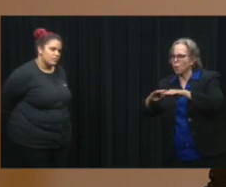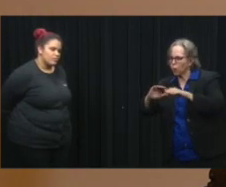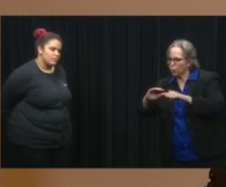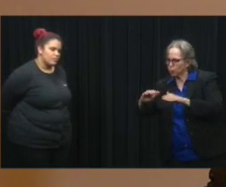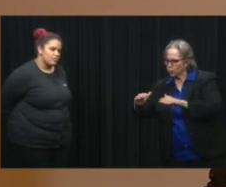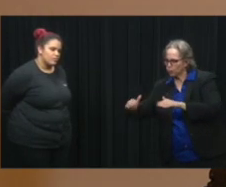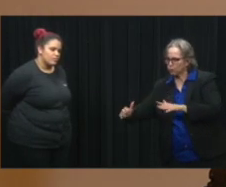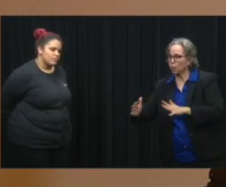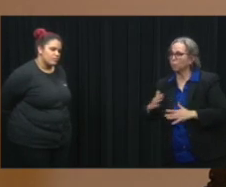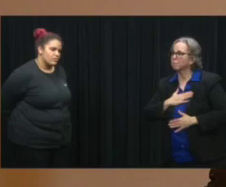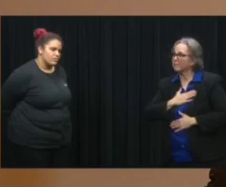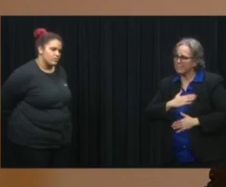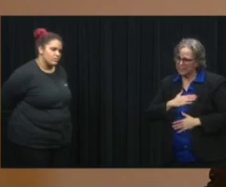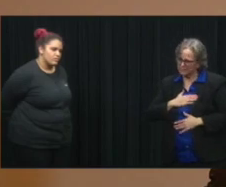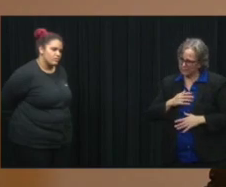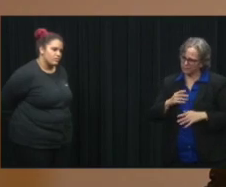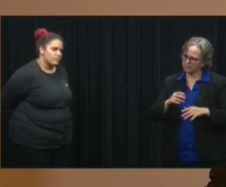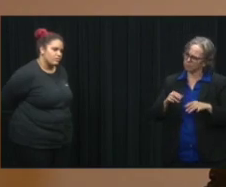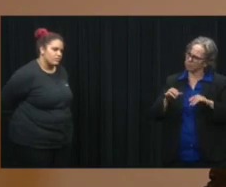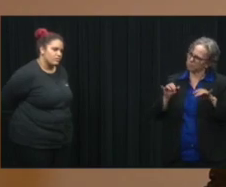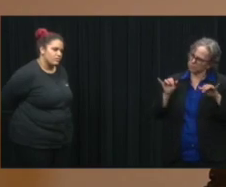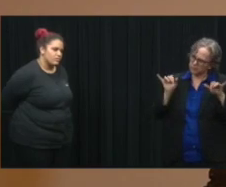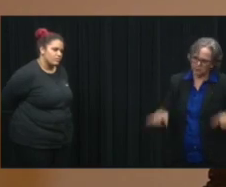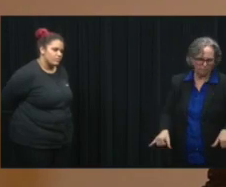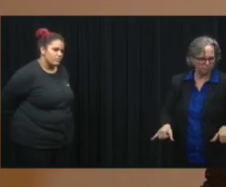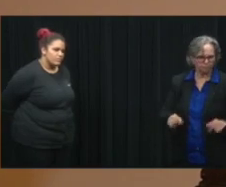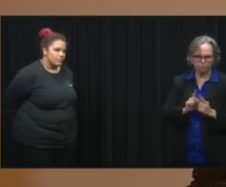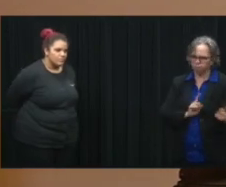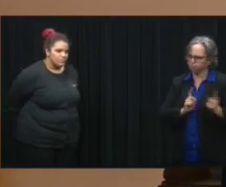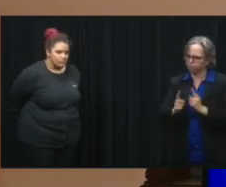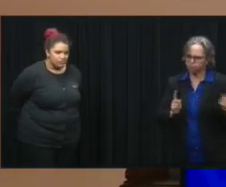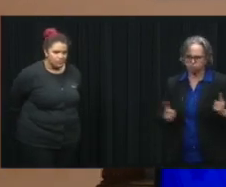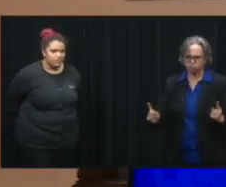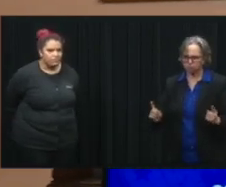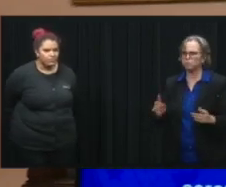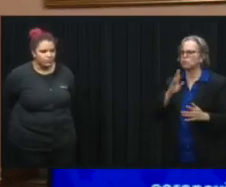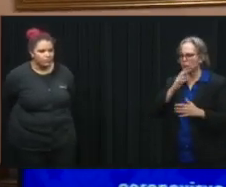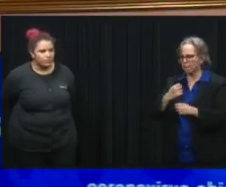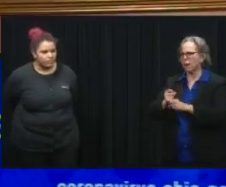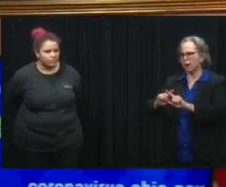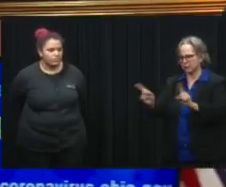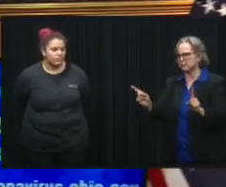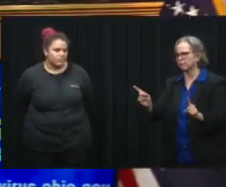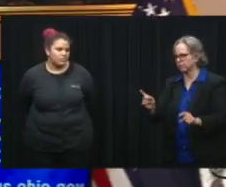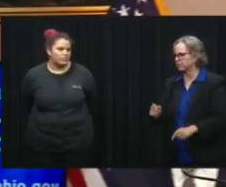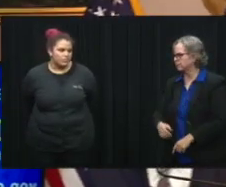you can to make a difference. Thank you.